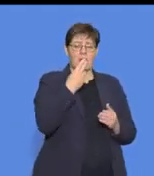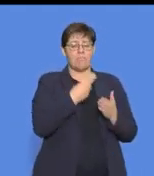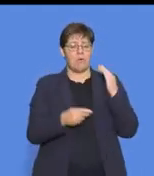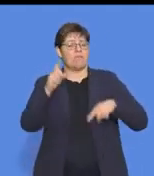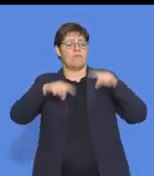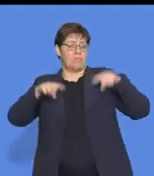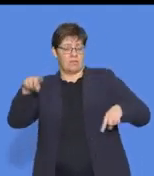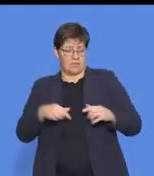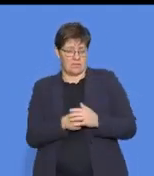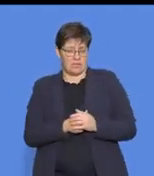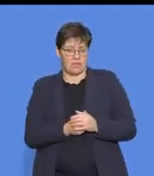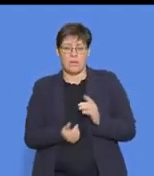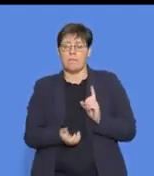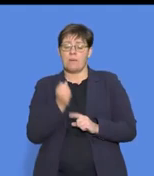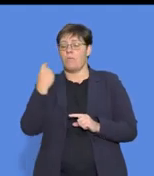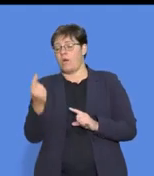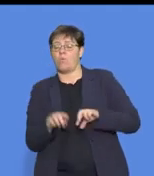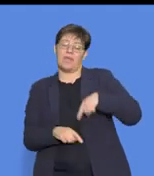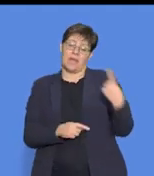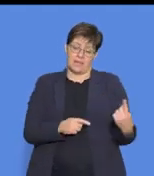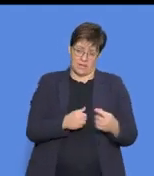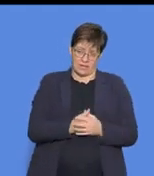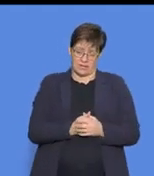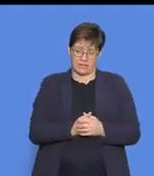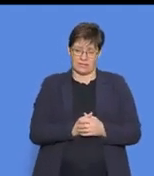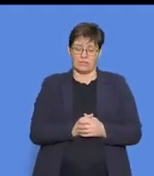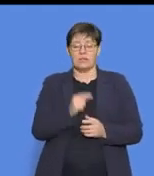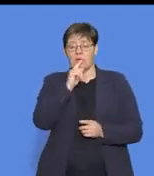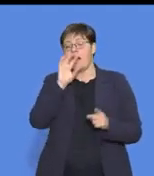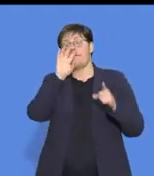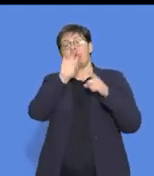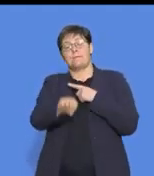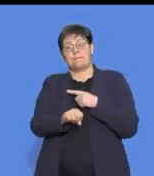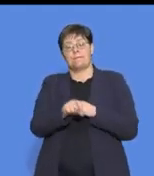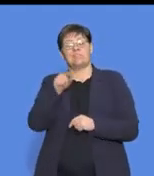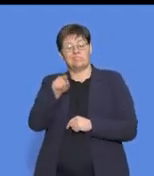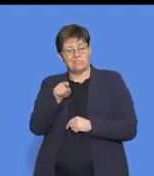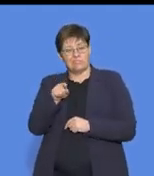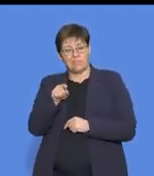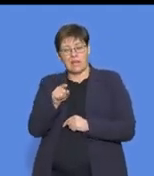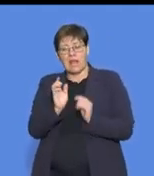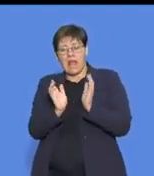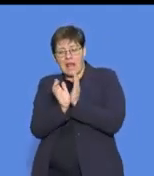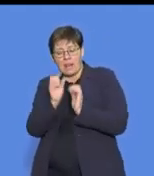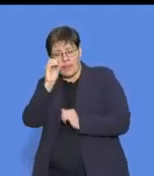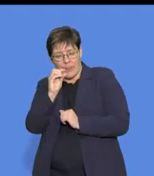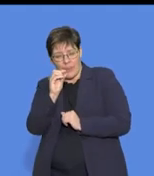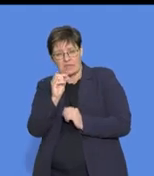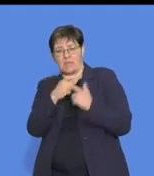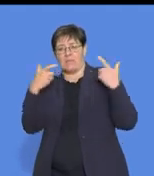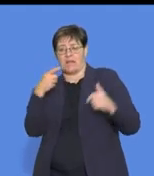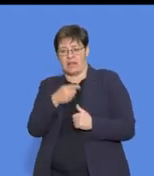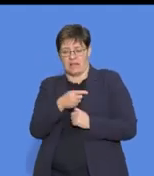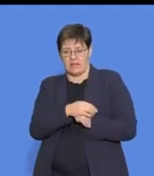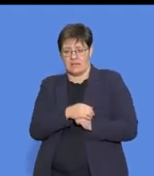smaller angle, both variables, and you have to find one of the other angles. So this technique of realizing that this little angle here is going to